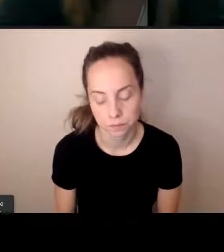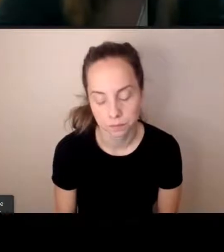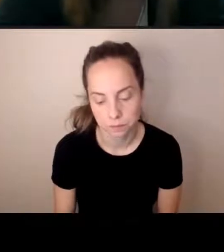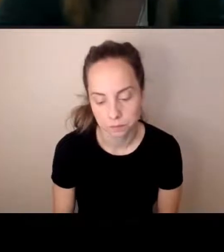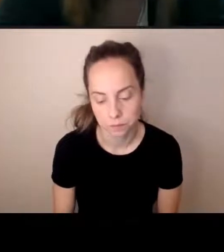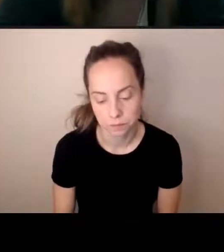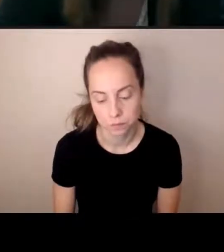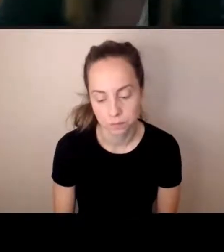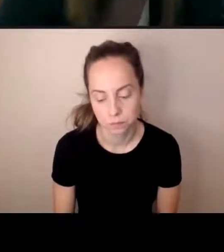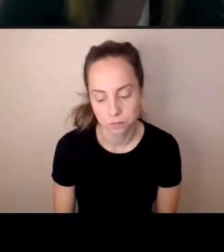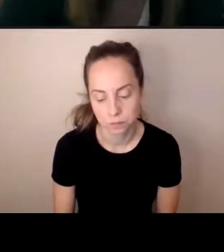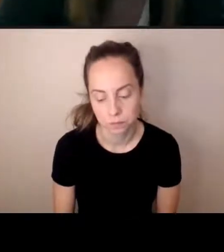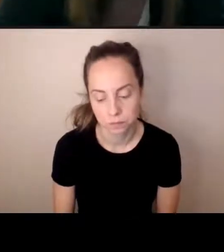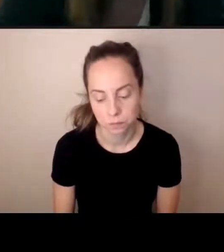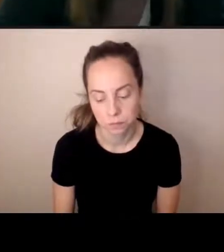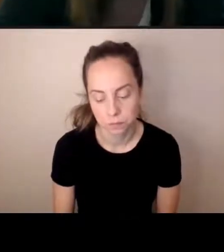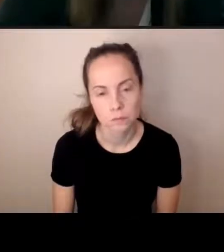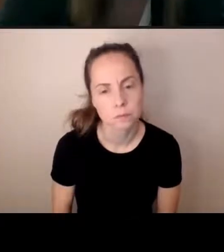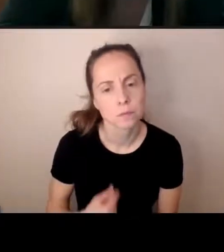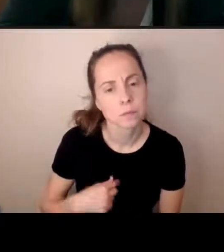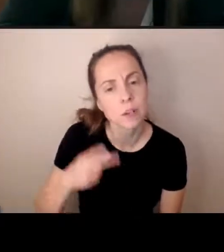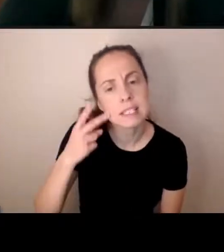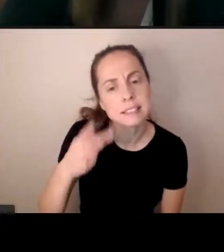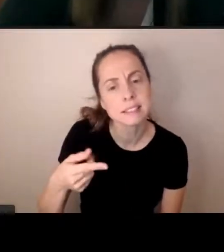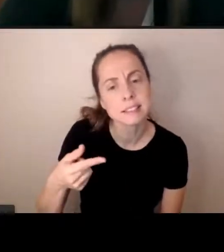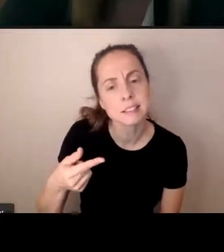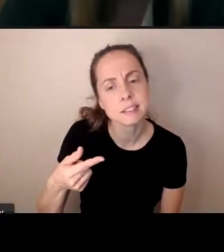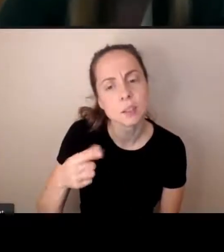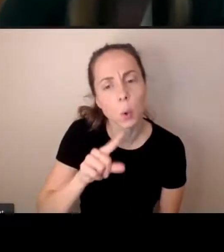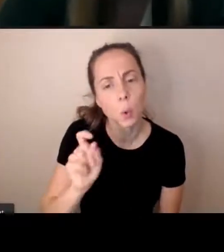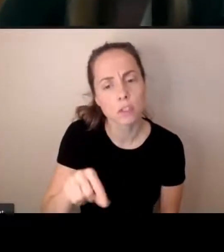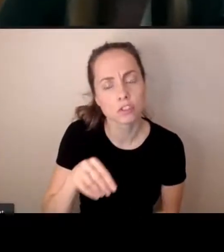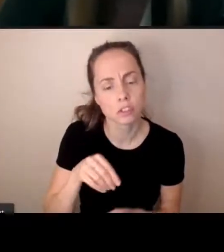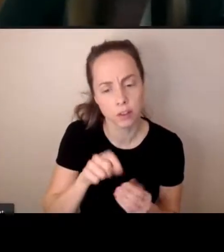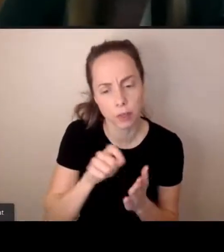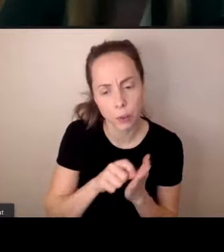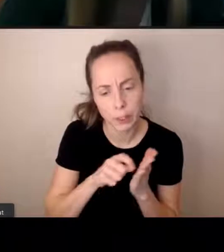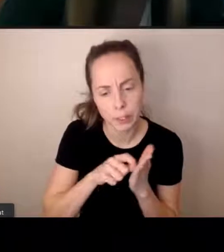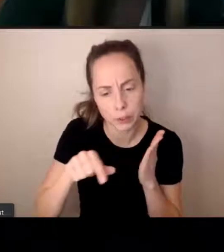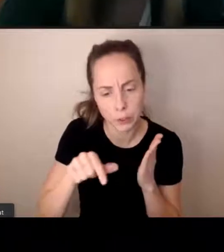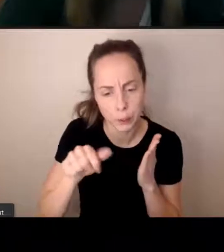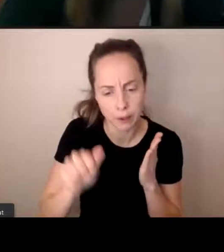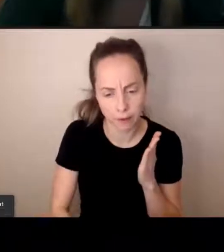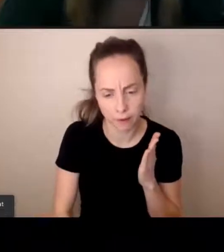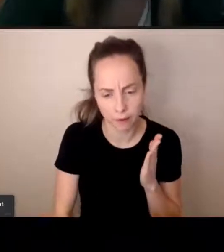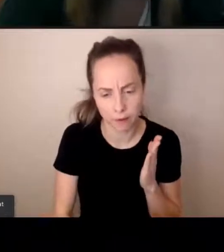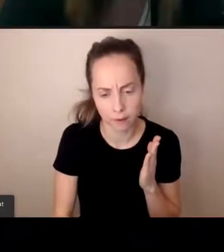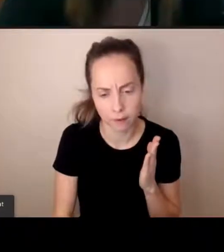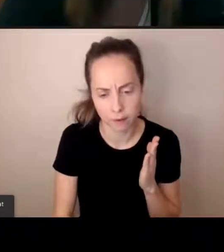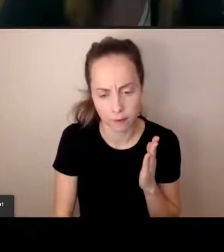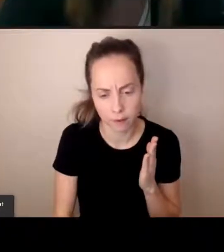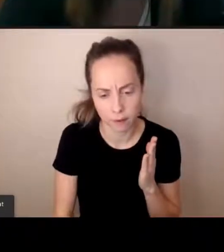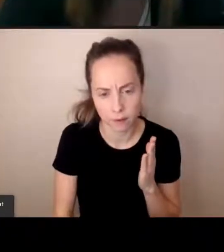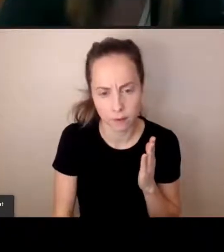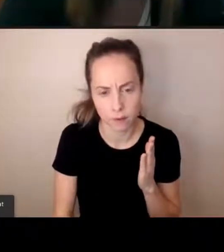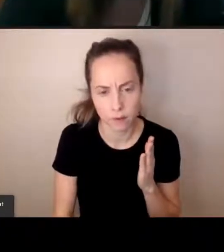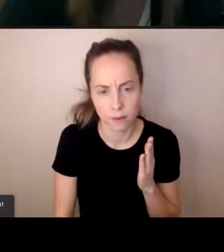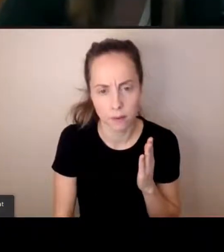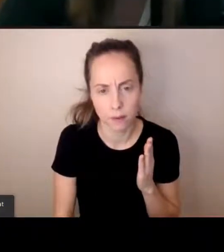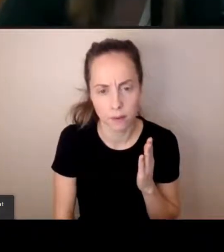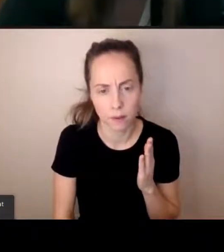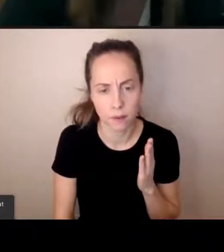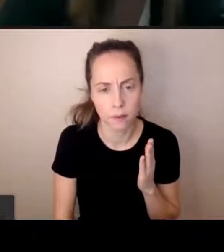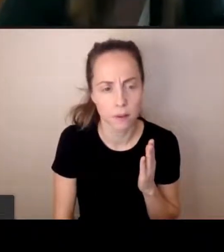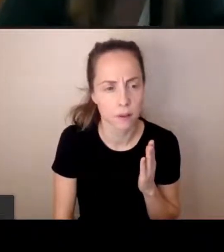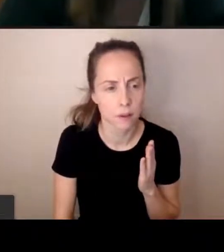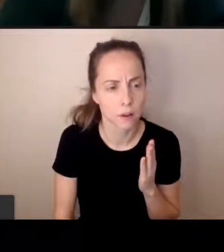So I'm seeing kind of a question in the written Q&A, and then I'm also seeing questions in the chat. Am I supposed to respond